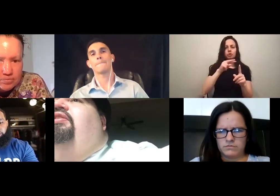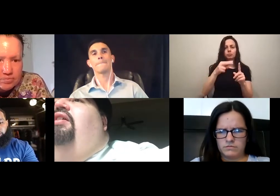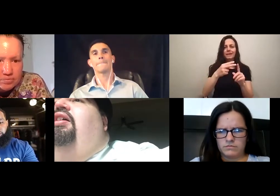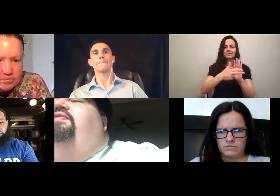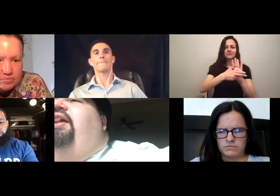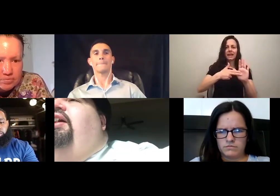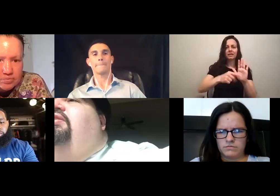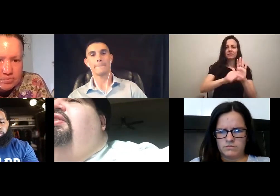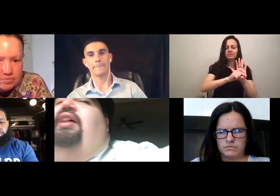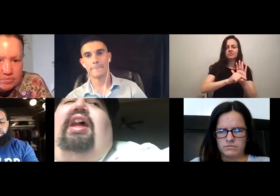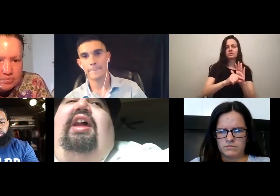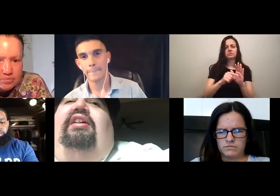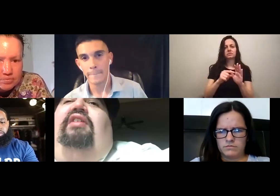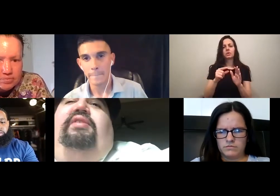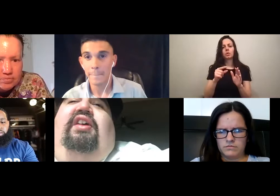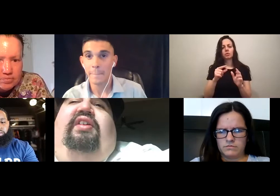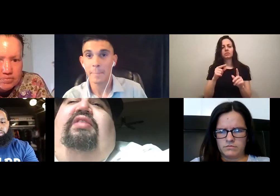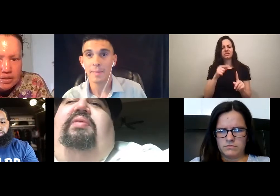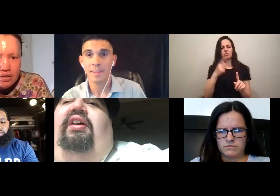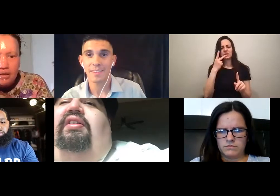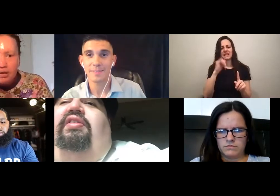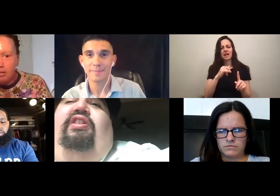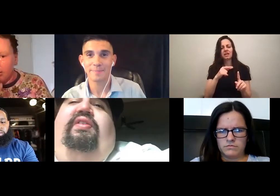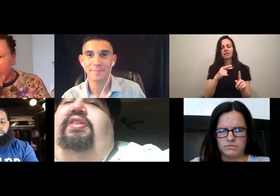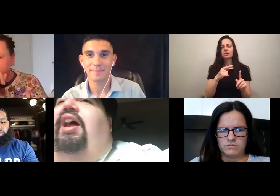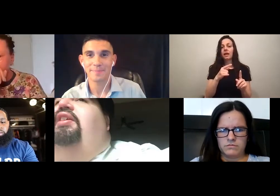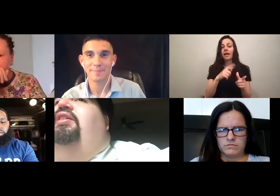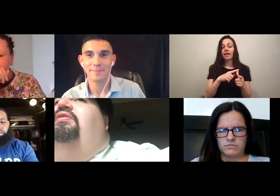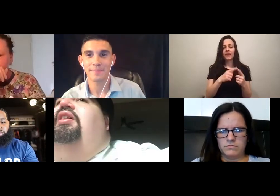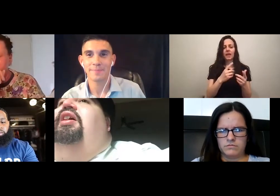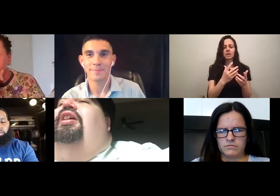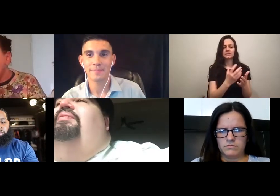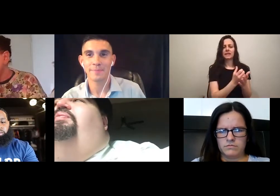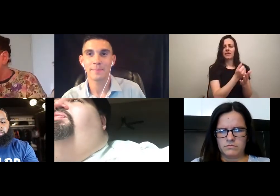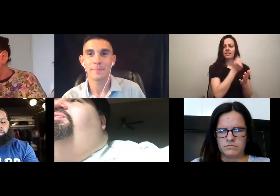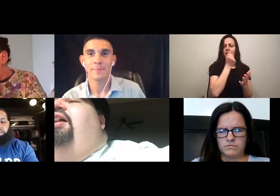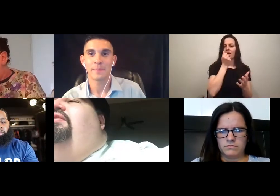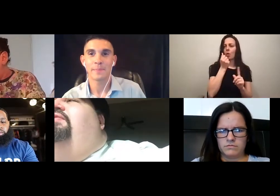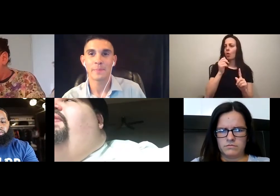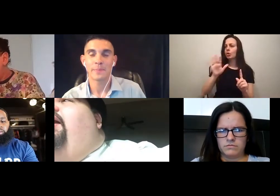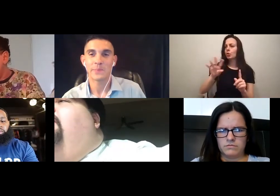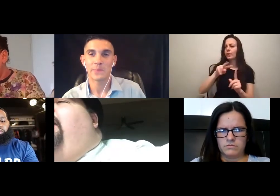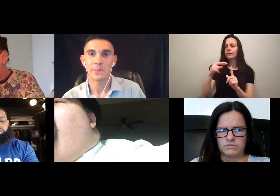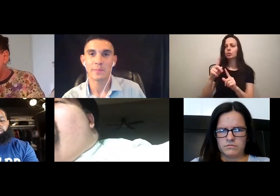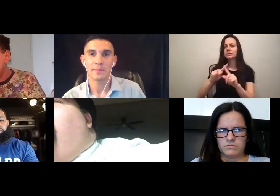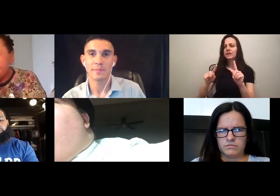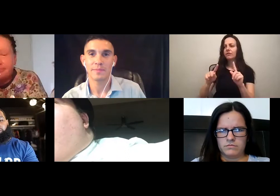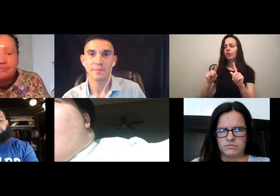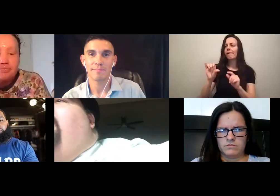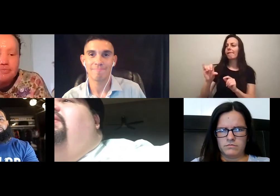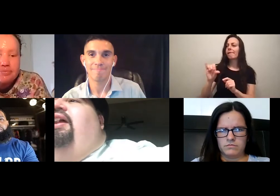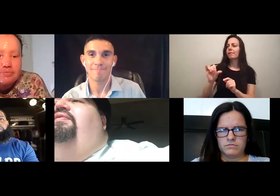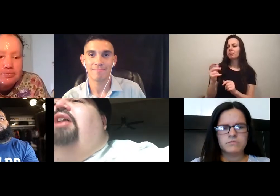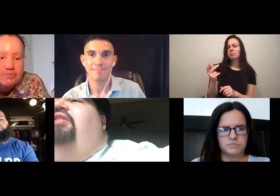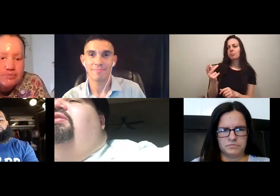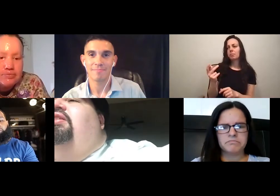use that to our advantage and say, hey, you have a different experience on the surface than I do, but we've had the same questions, we've